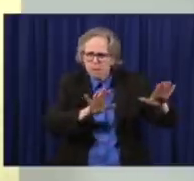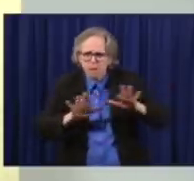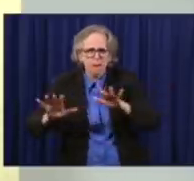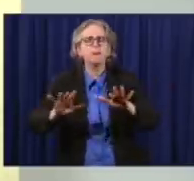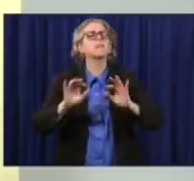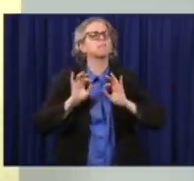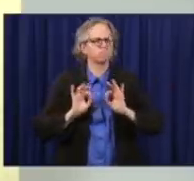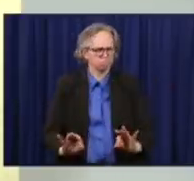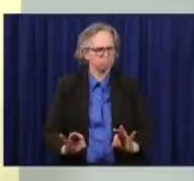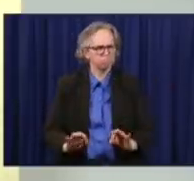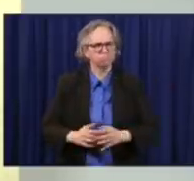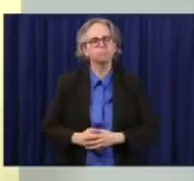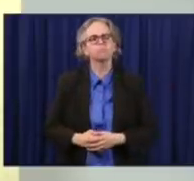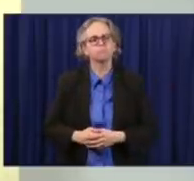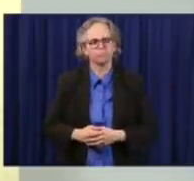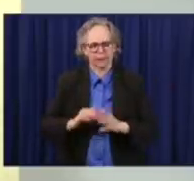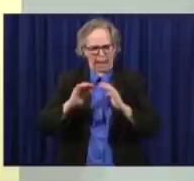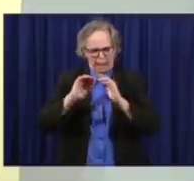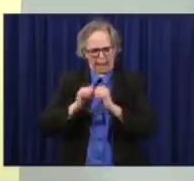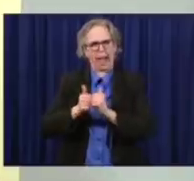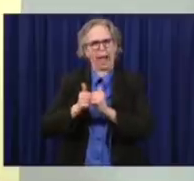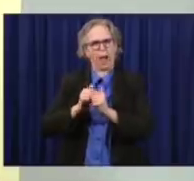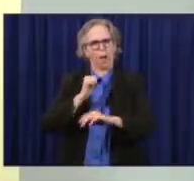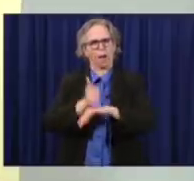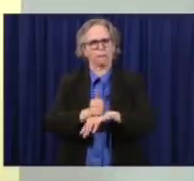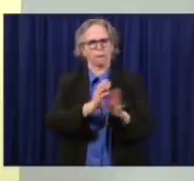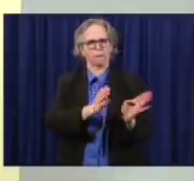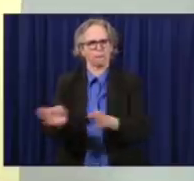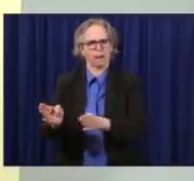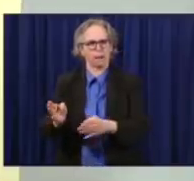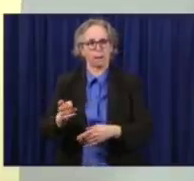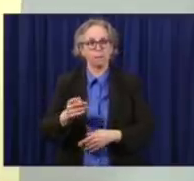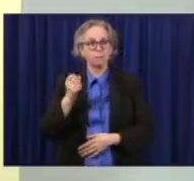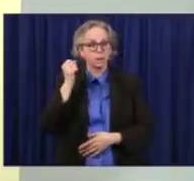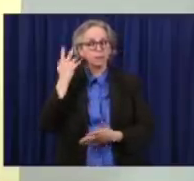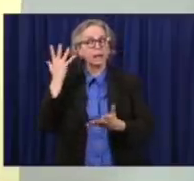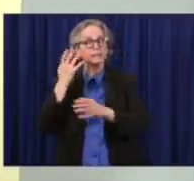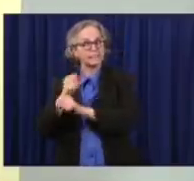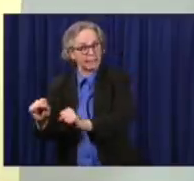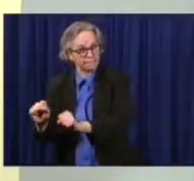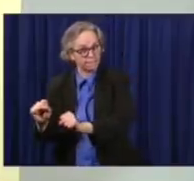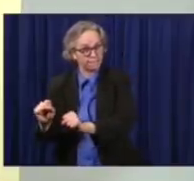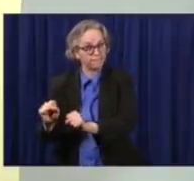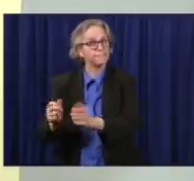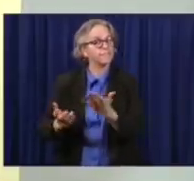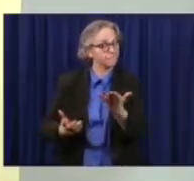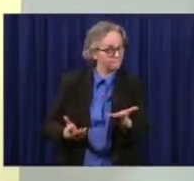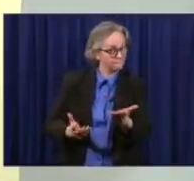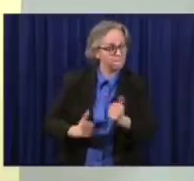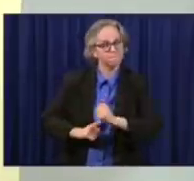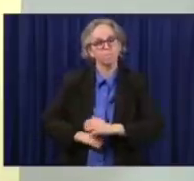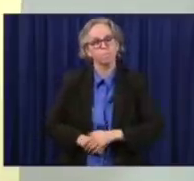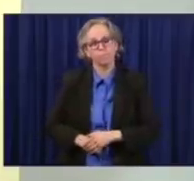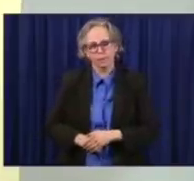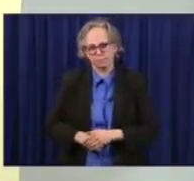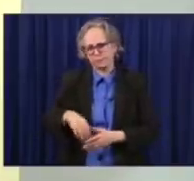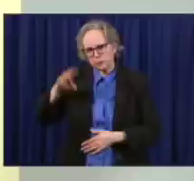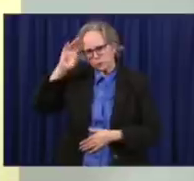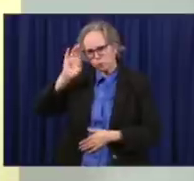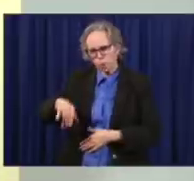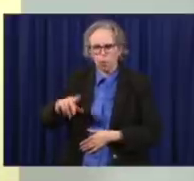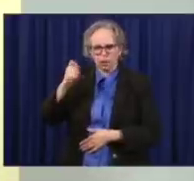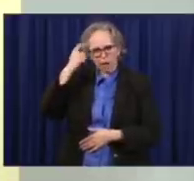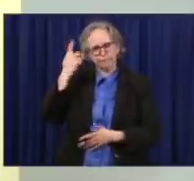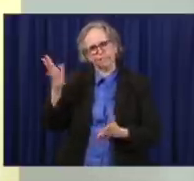so that we know how they can do it, that it's practical and it will work. And I know the governor mentioned this, but I'm going to